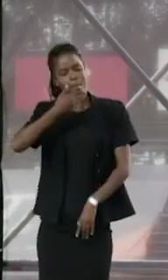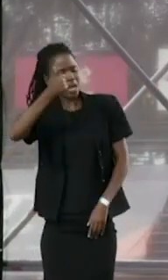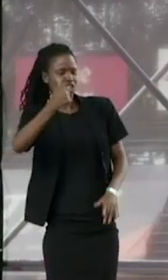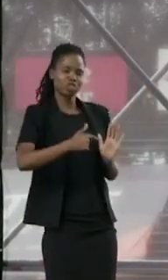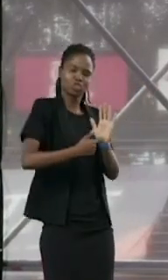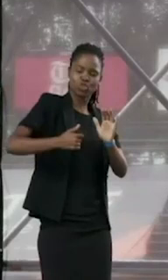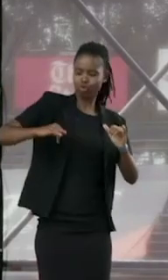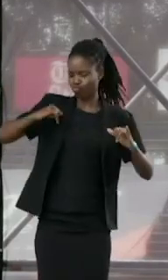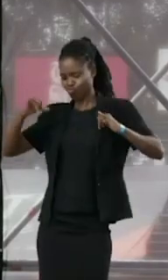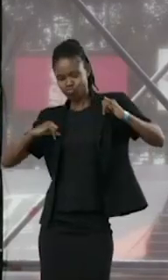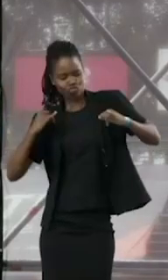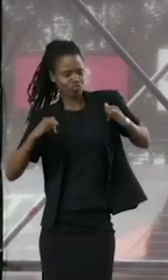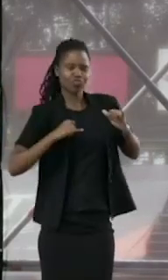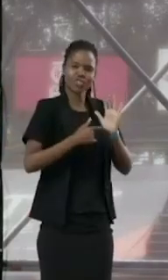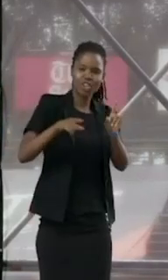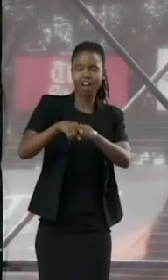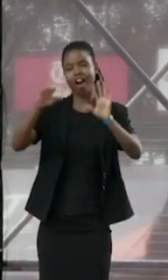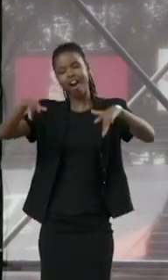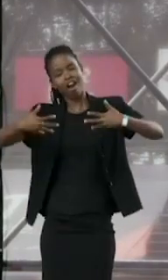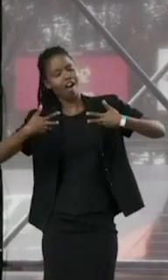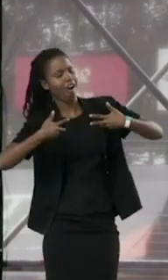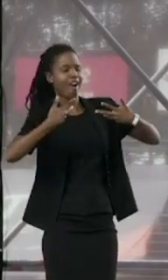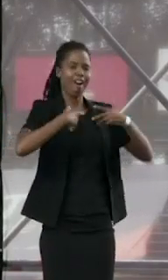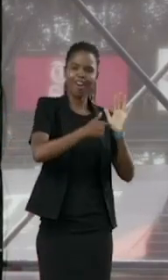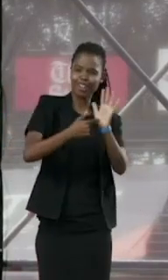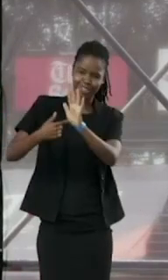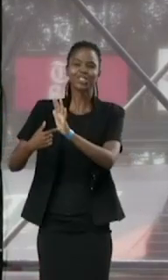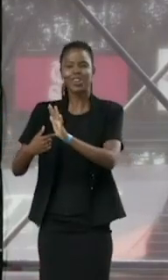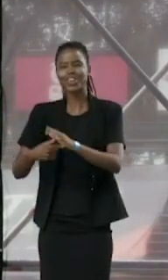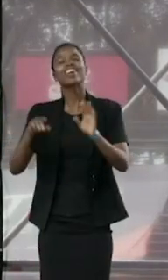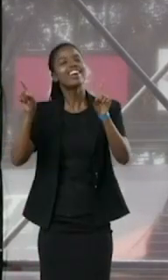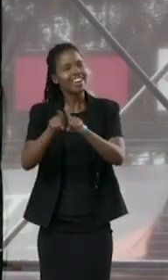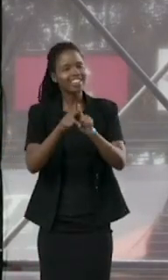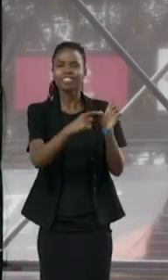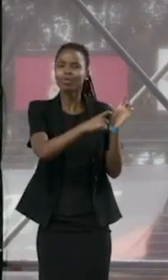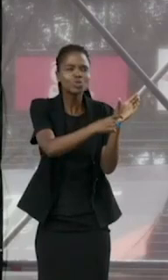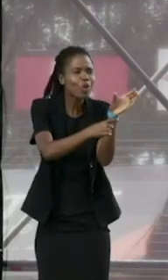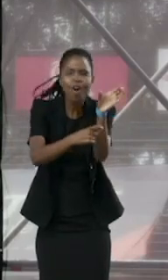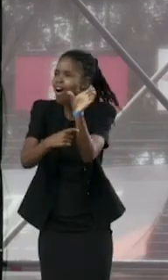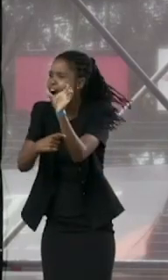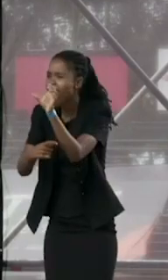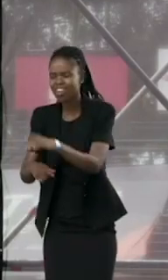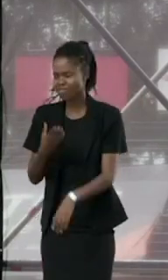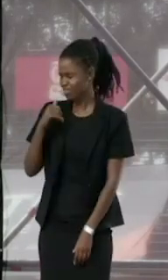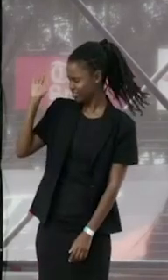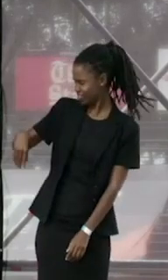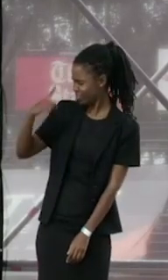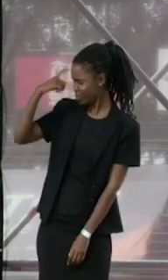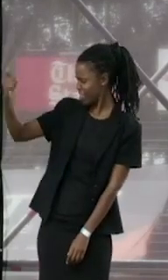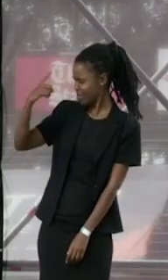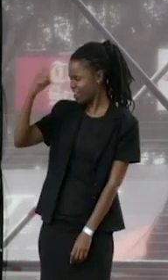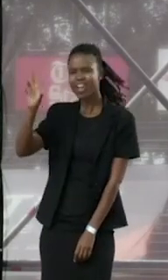right now. Like, I'm currently running the streets up, you know. So I showed everybody the picture. People wouldn't believe me every time. I was like, no,